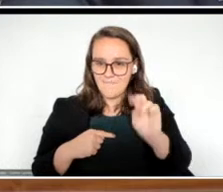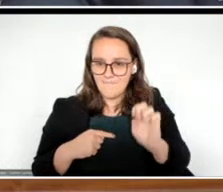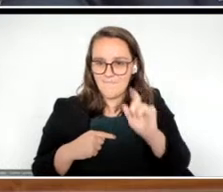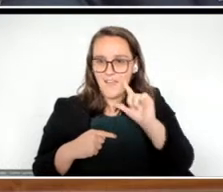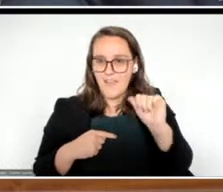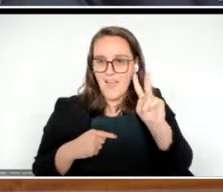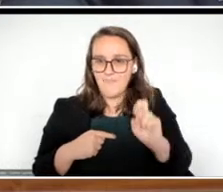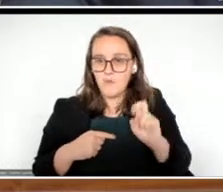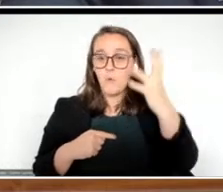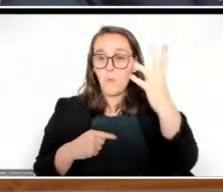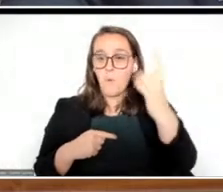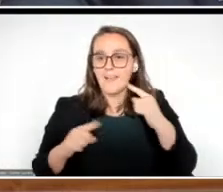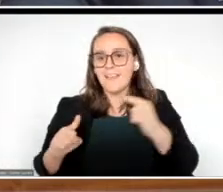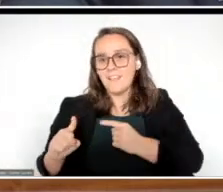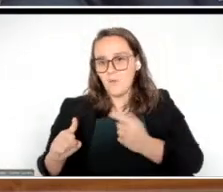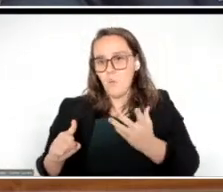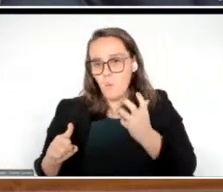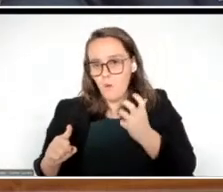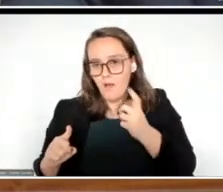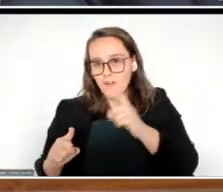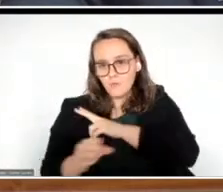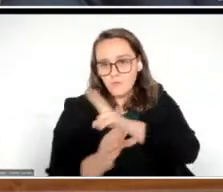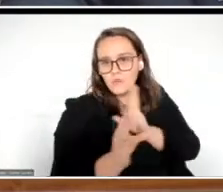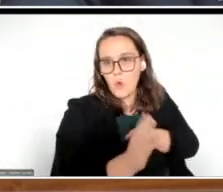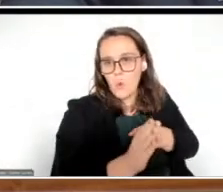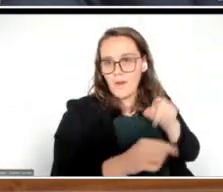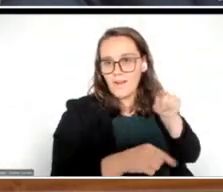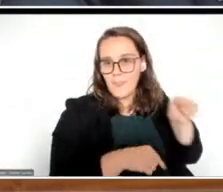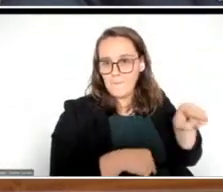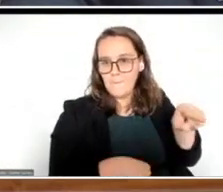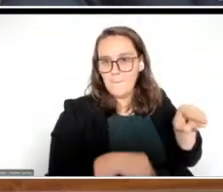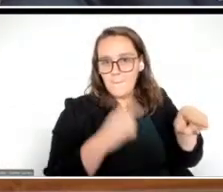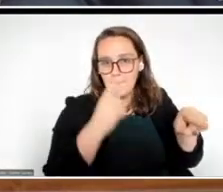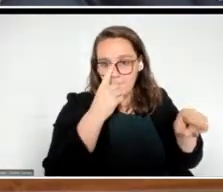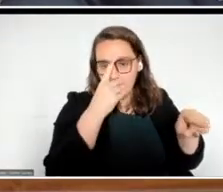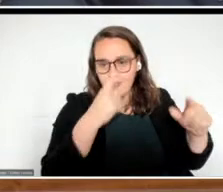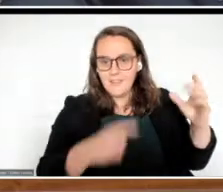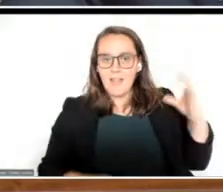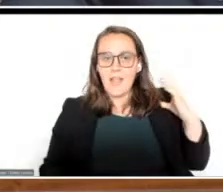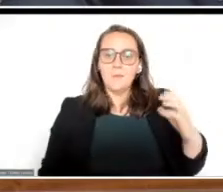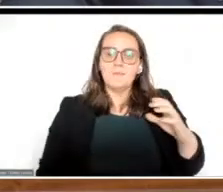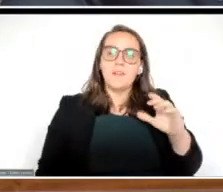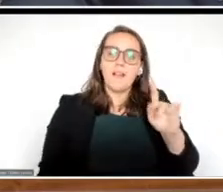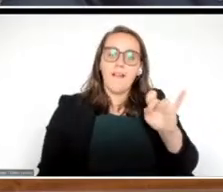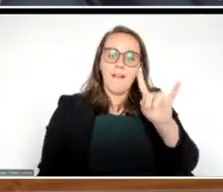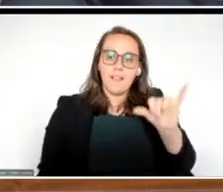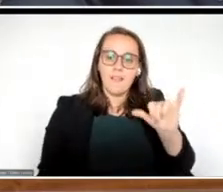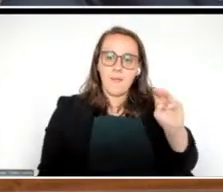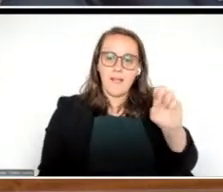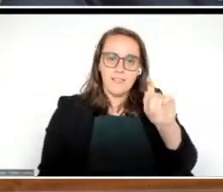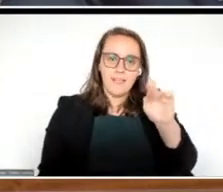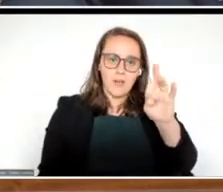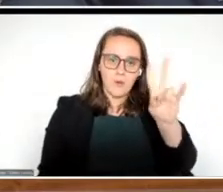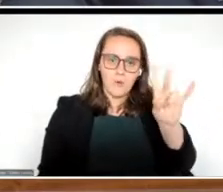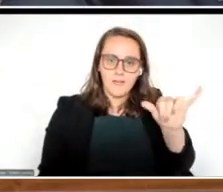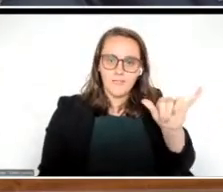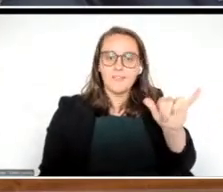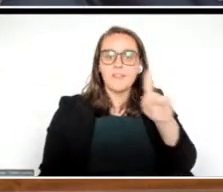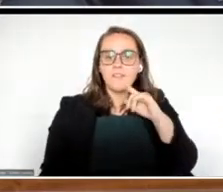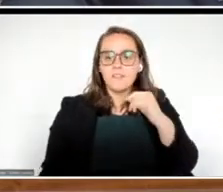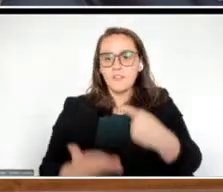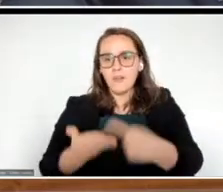McEnany, the White House press secretary, describing an exchange she had with the president as soon as he arrived back at the White House.